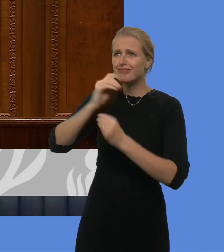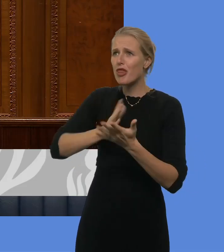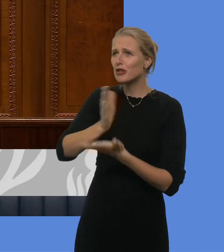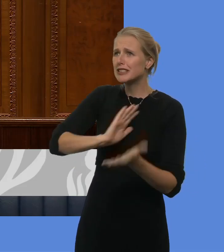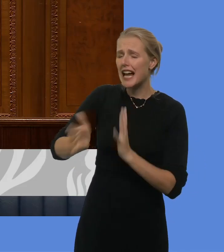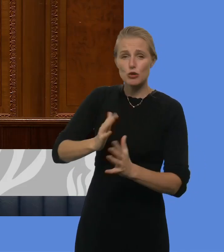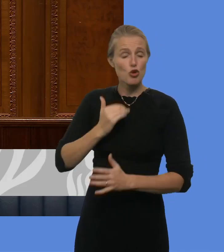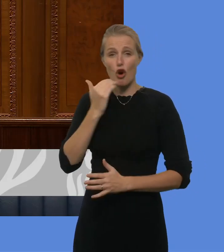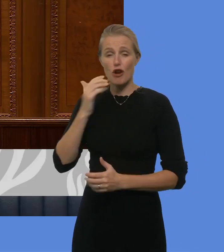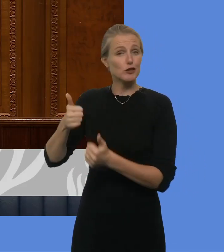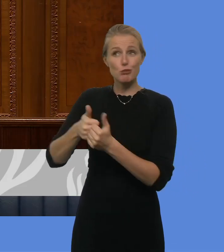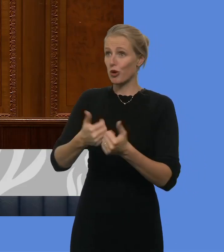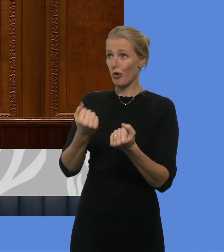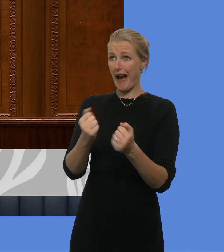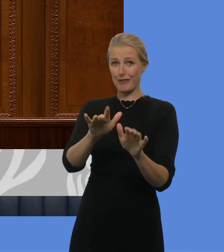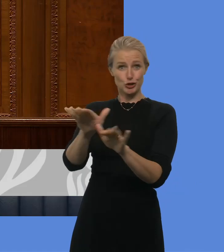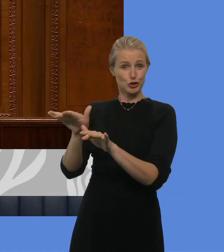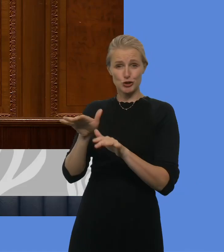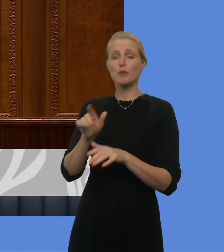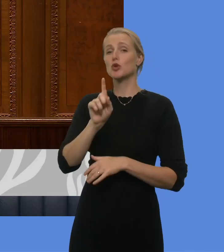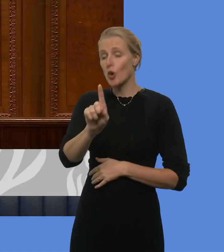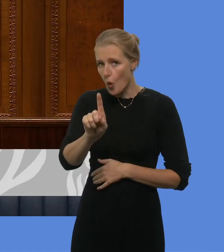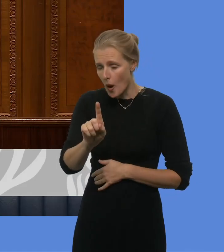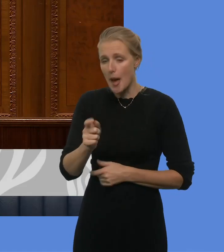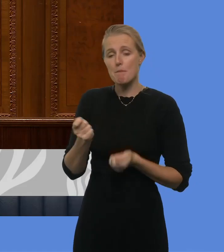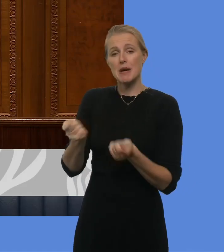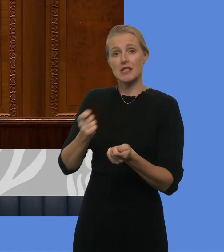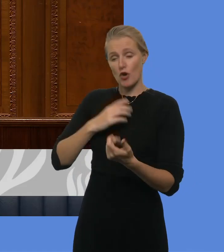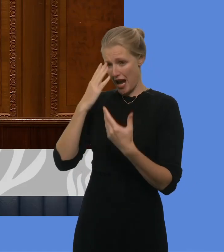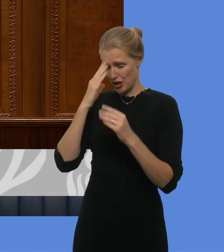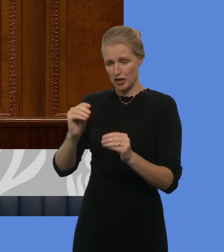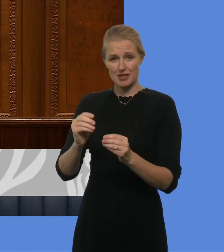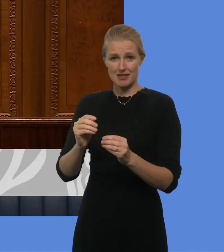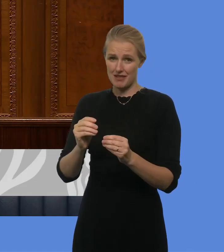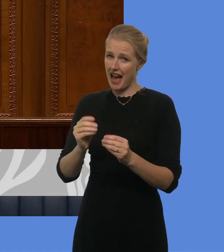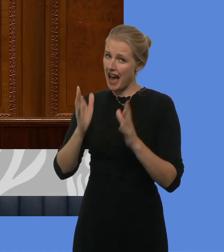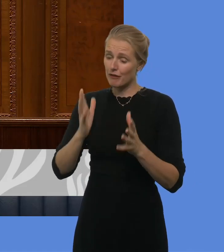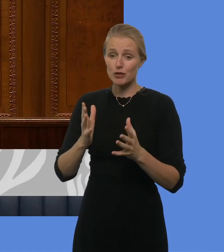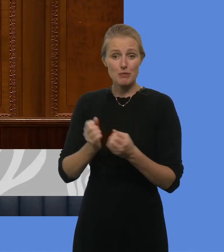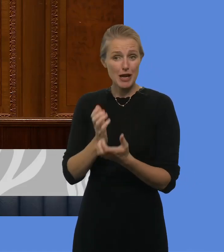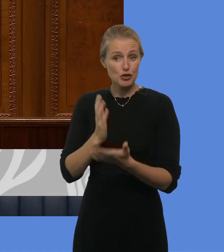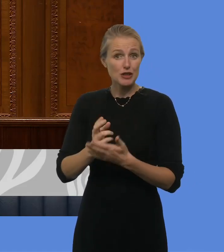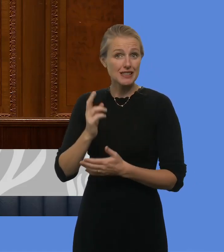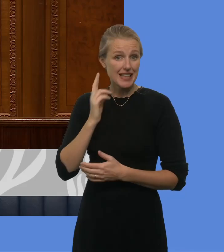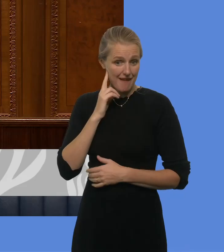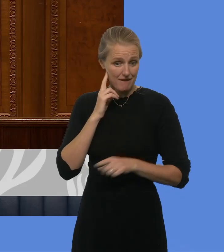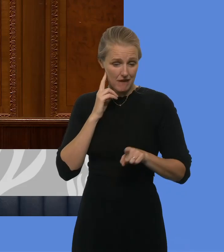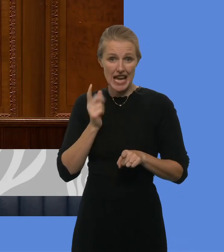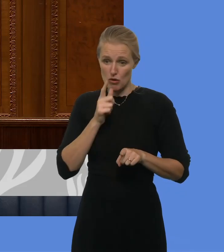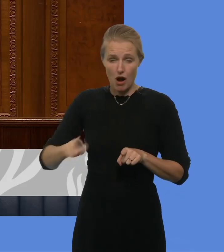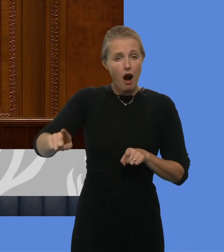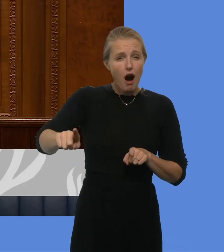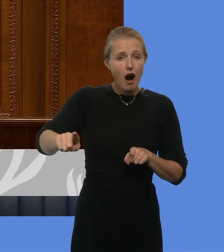Going forward, the Minister for Education must focus on closing the attainment gap experienced by deaf children and young people, particularly